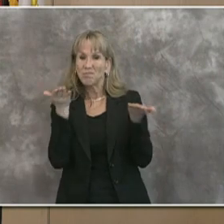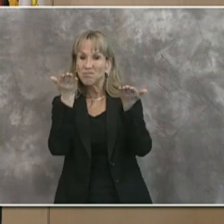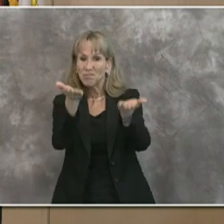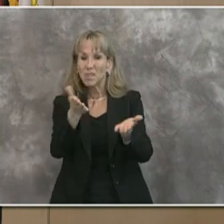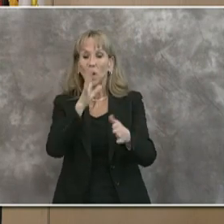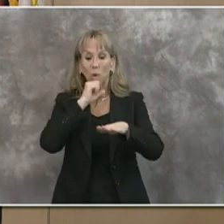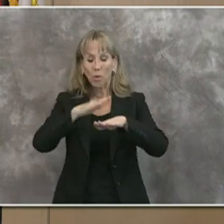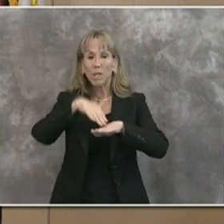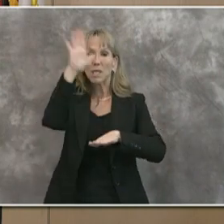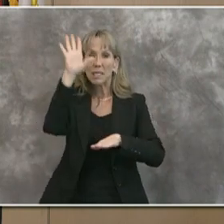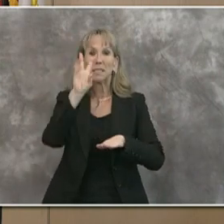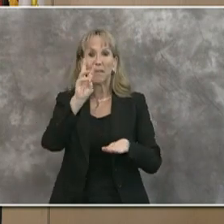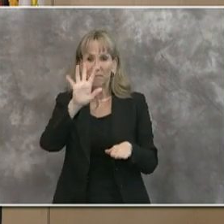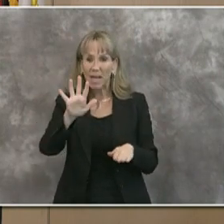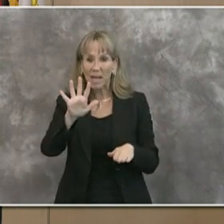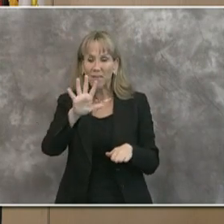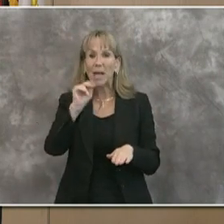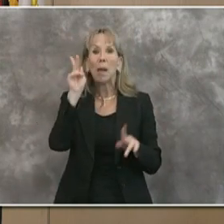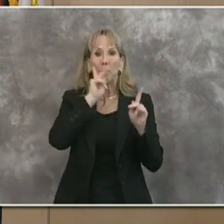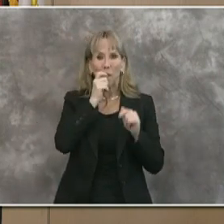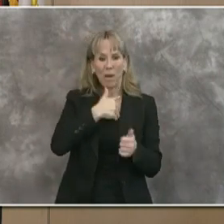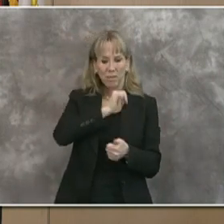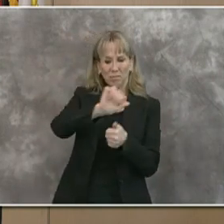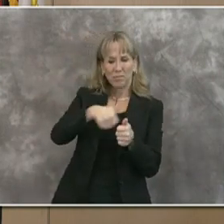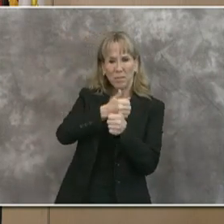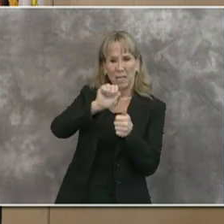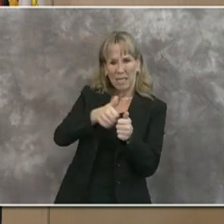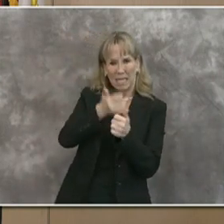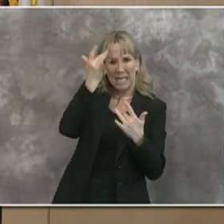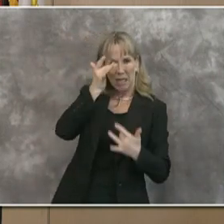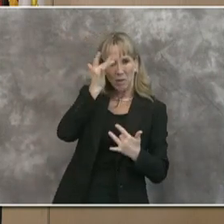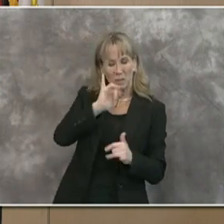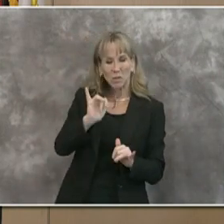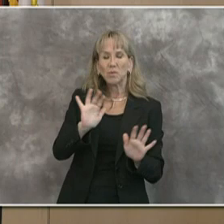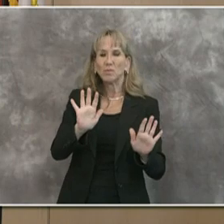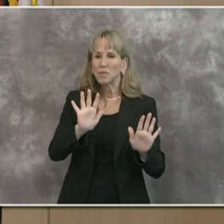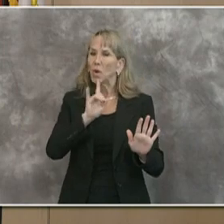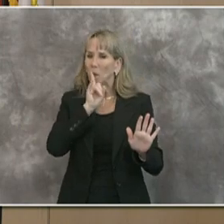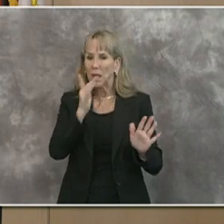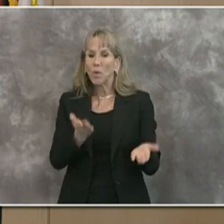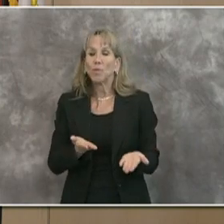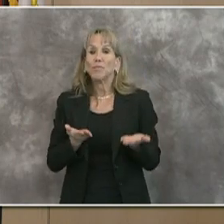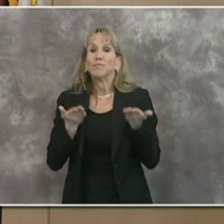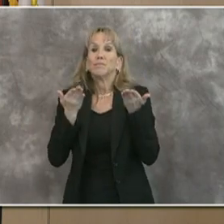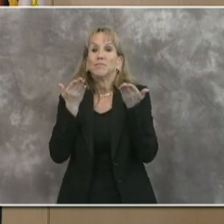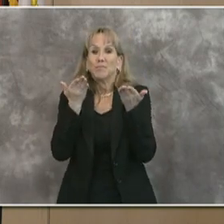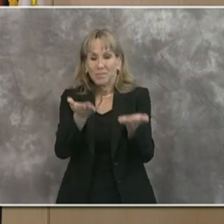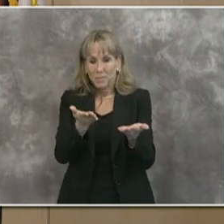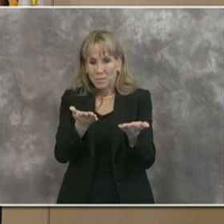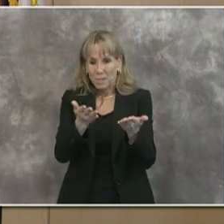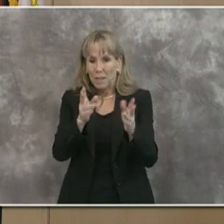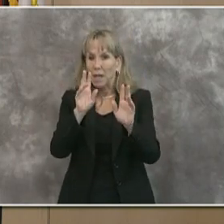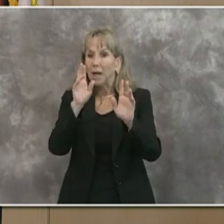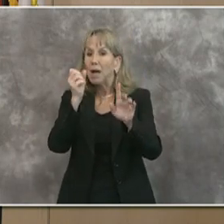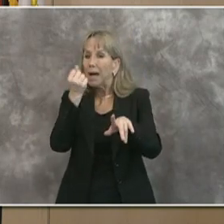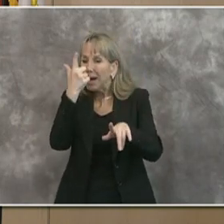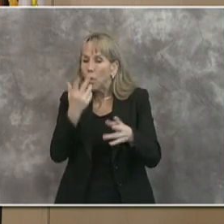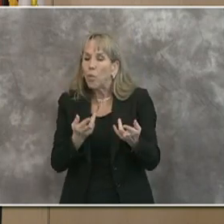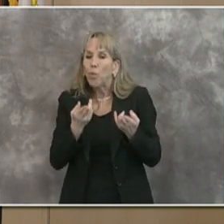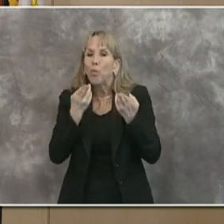older, particularly individuals with underlying medical conditions. It is a recommendation. It is not